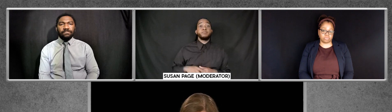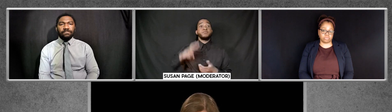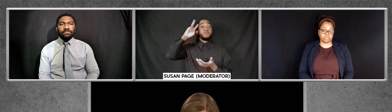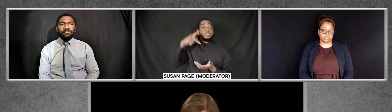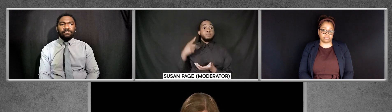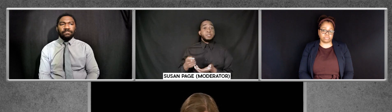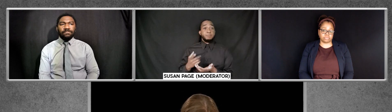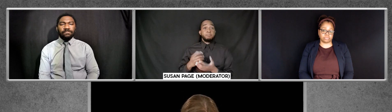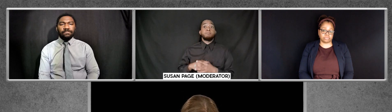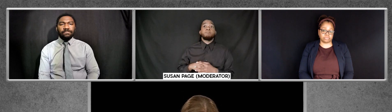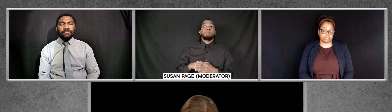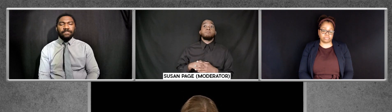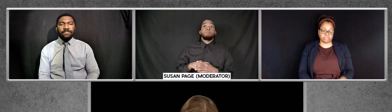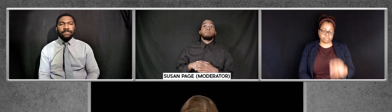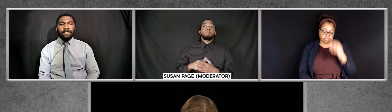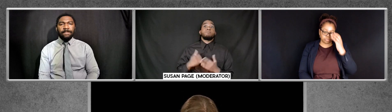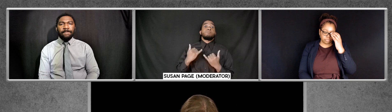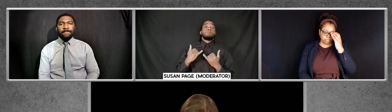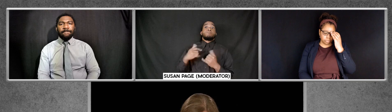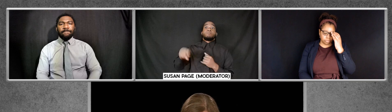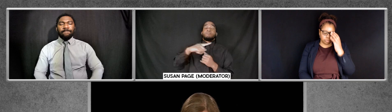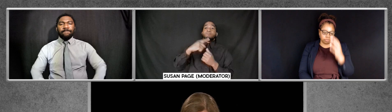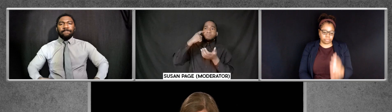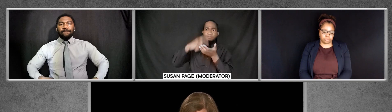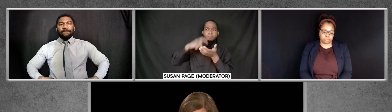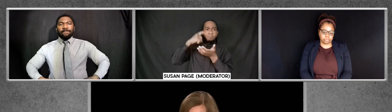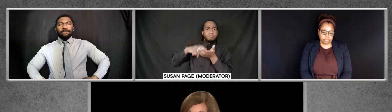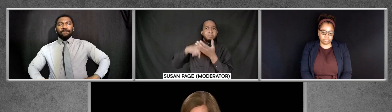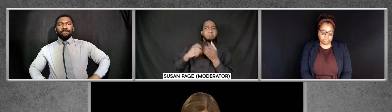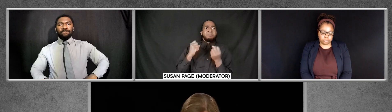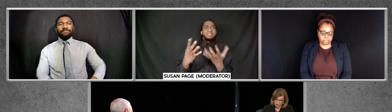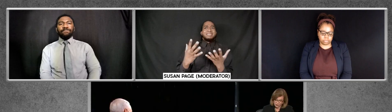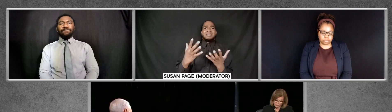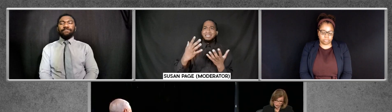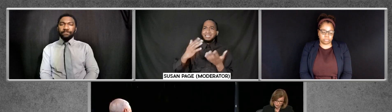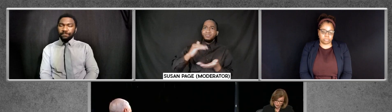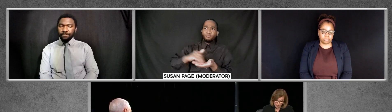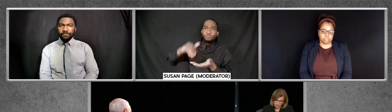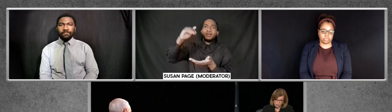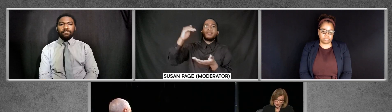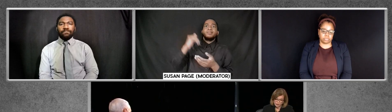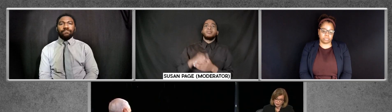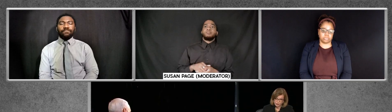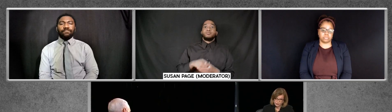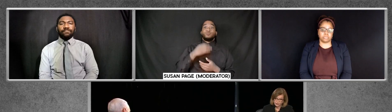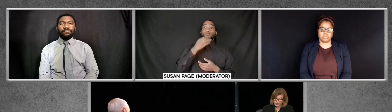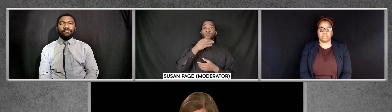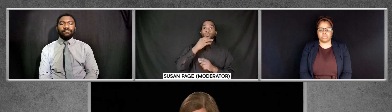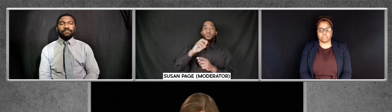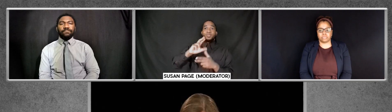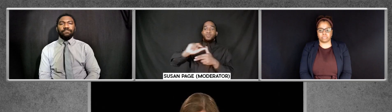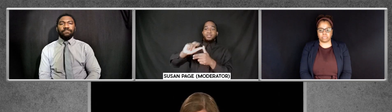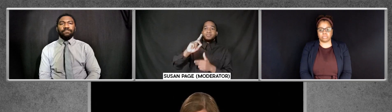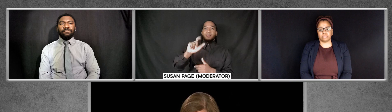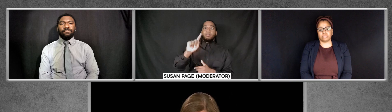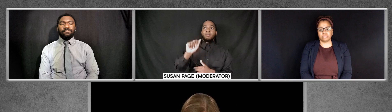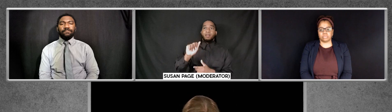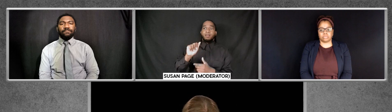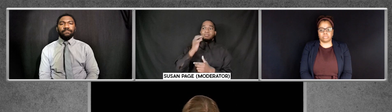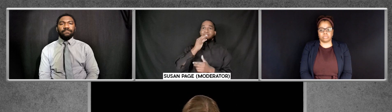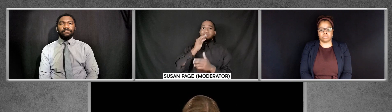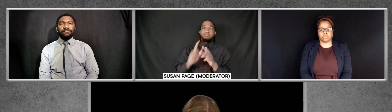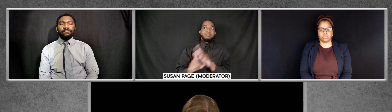seen record-setting hurricanes in the South. Another one, Hurricane Delta, is now threatening the Gulf. And we have seen record-setting wildfires